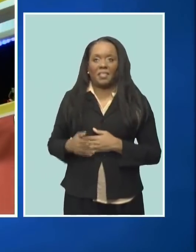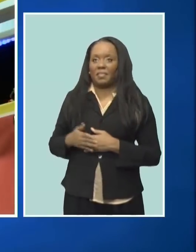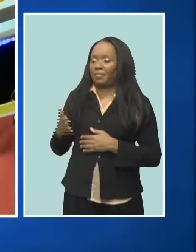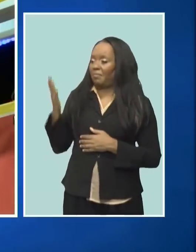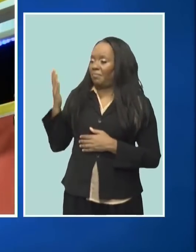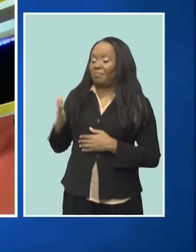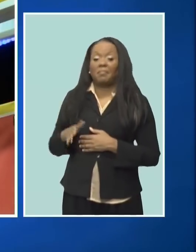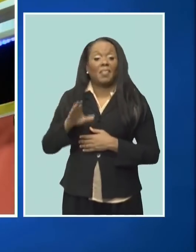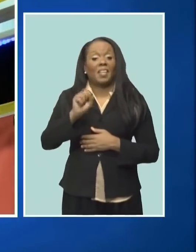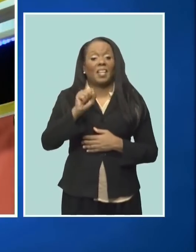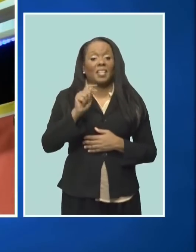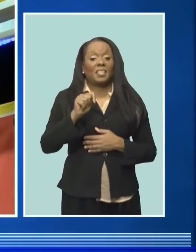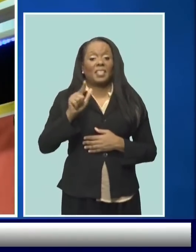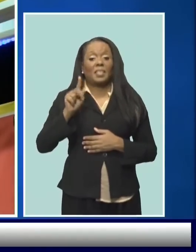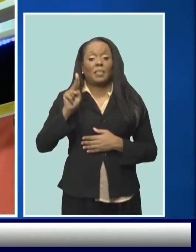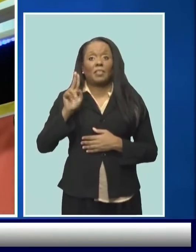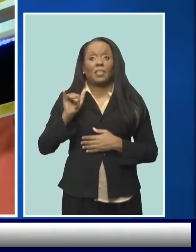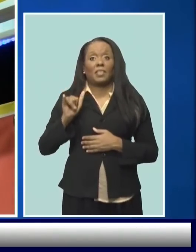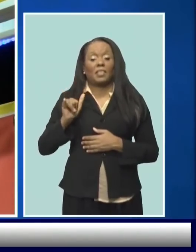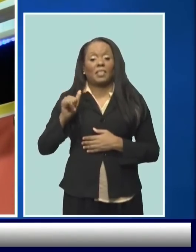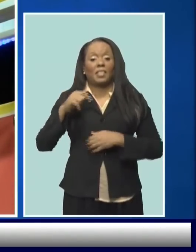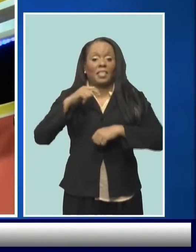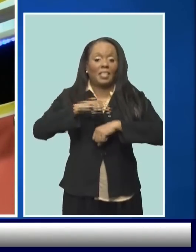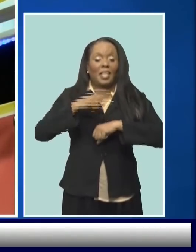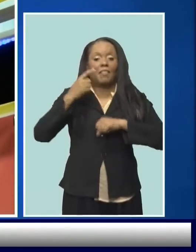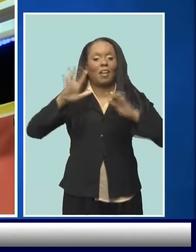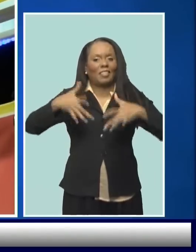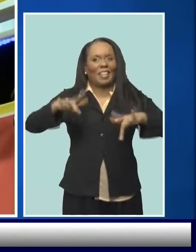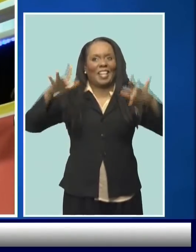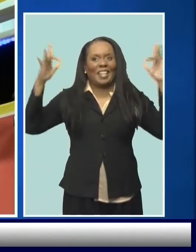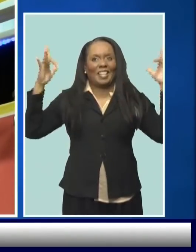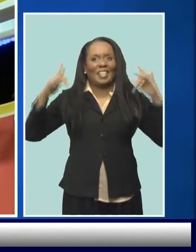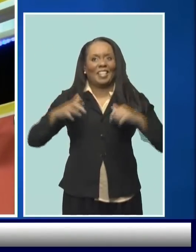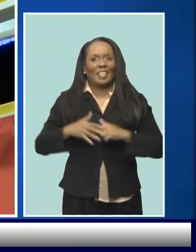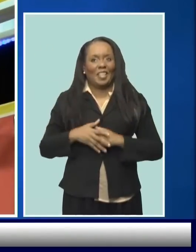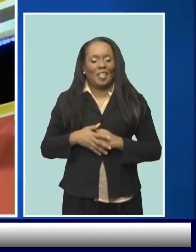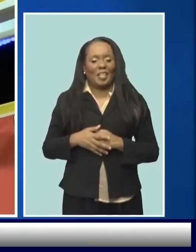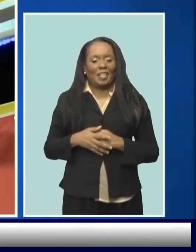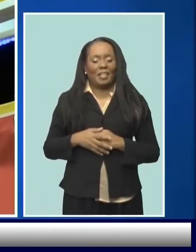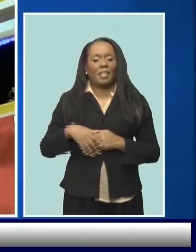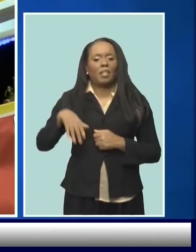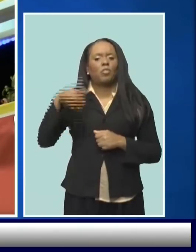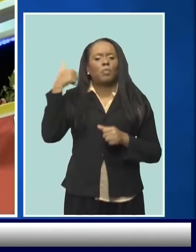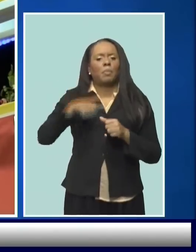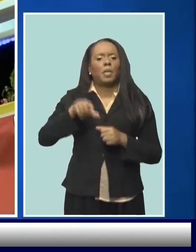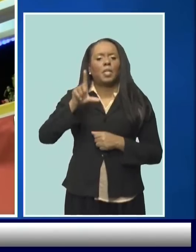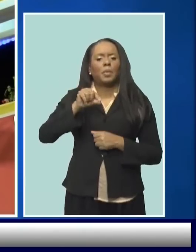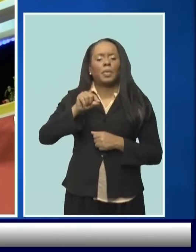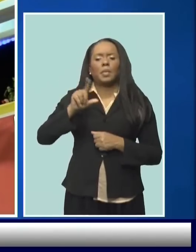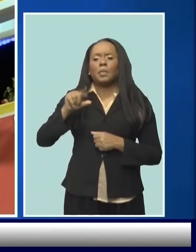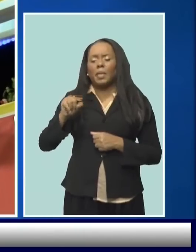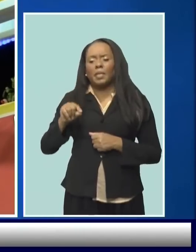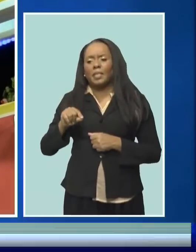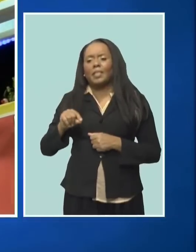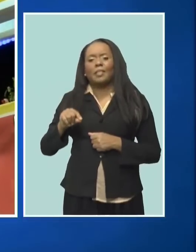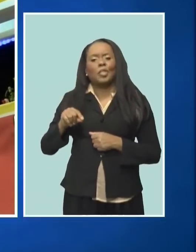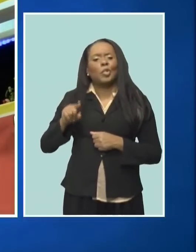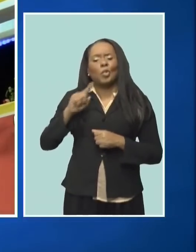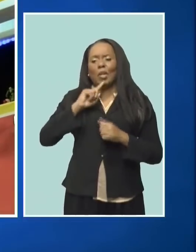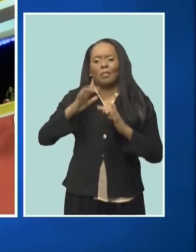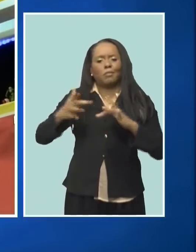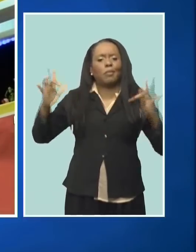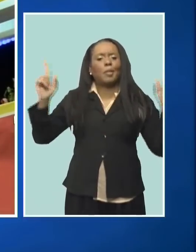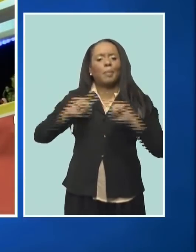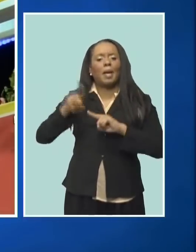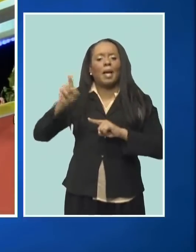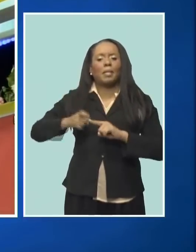Lucie. You did a fantastic job in 2020. Unfortunately, things got cut short due to COVID, but we are